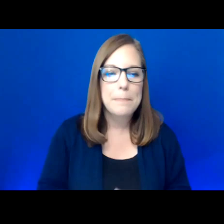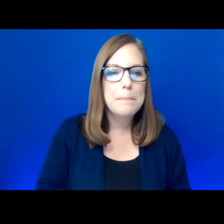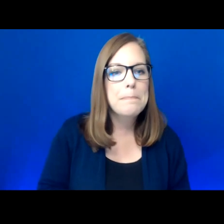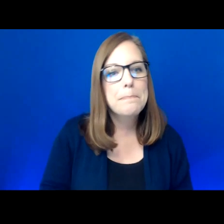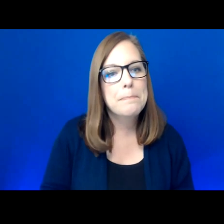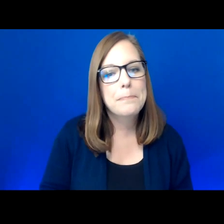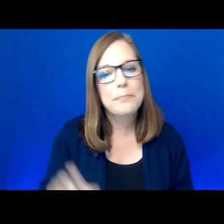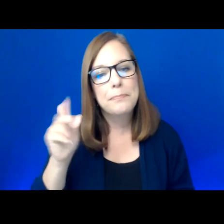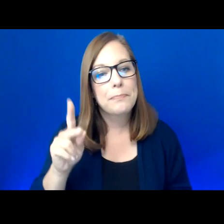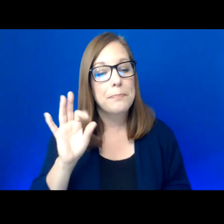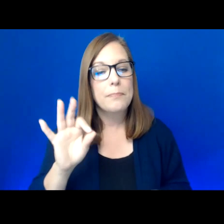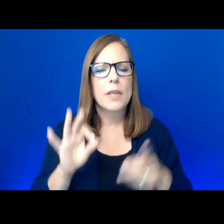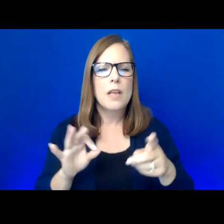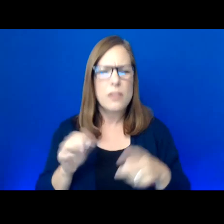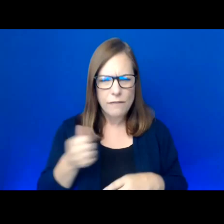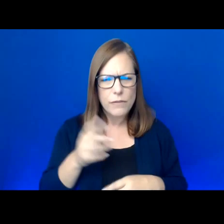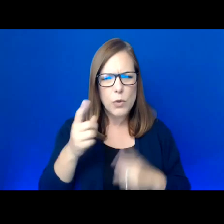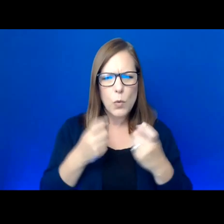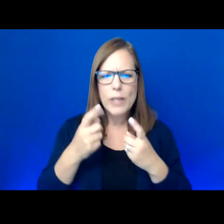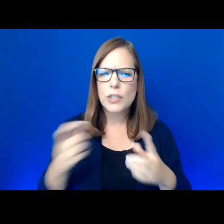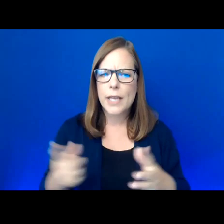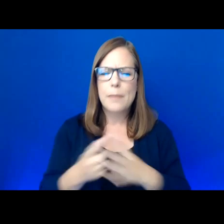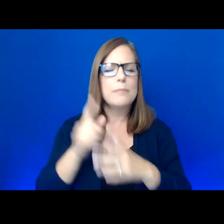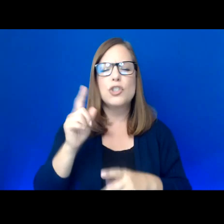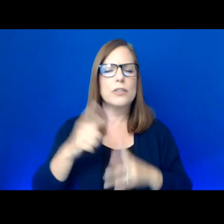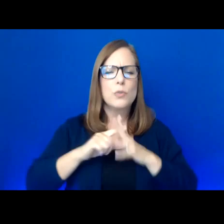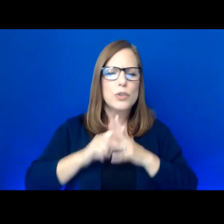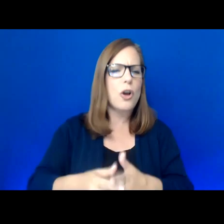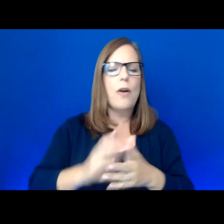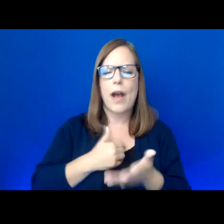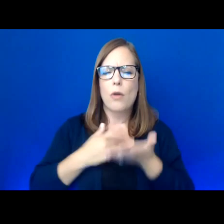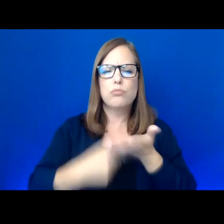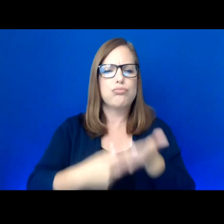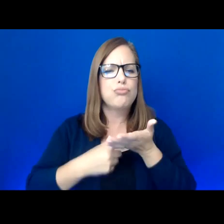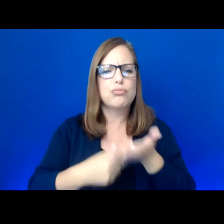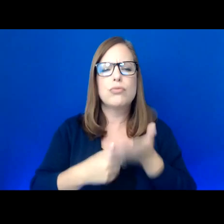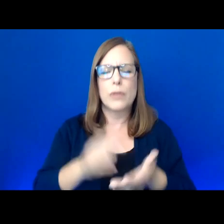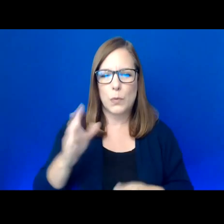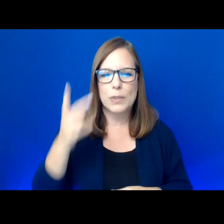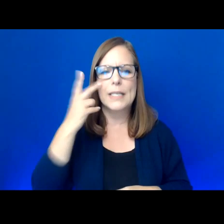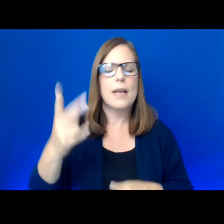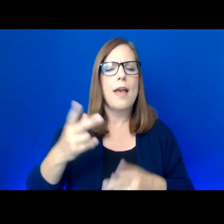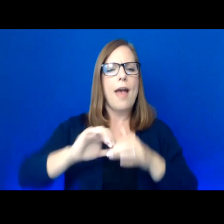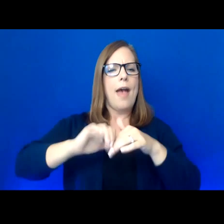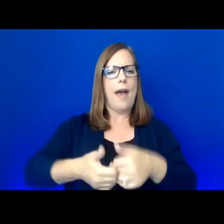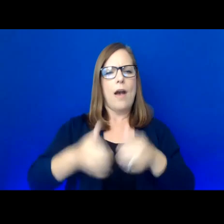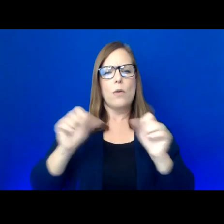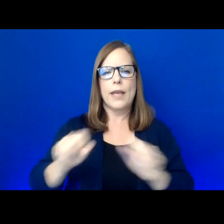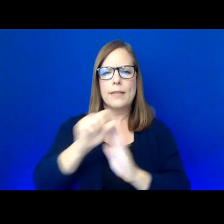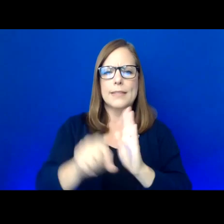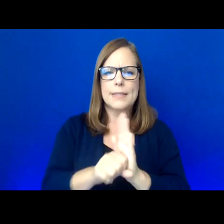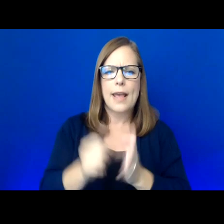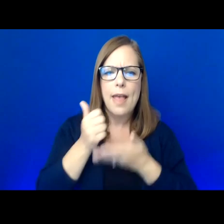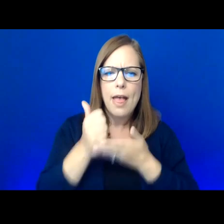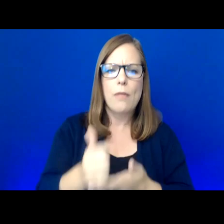Thank you. So there are a couple of questions here just to kind of kick off that conversation. So you'll see, how can the state help communities